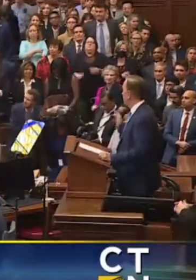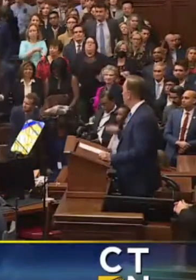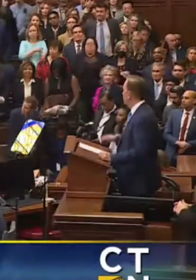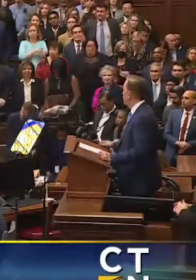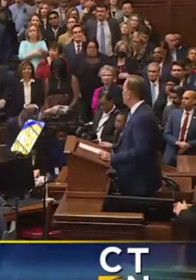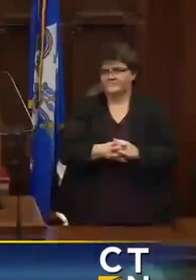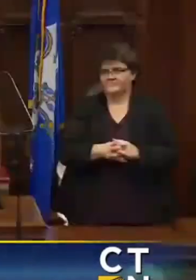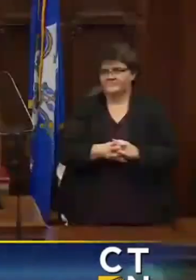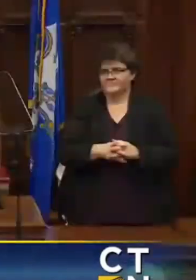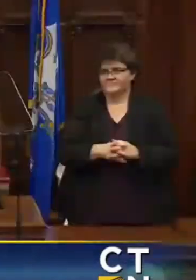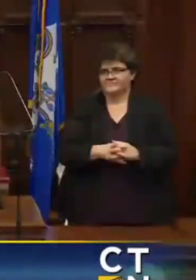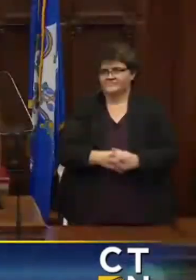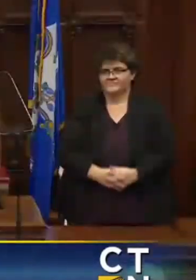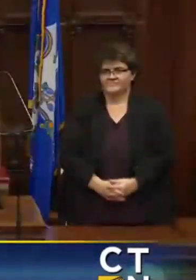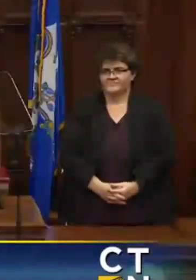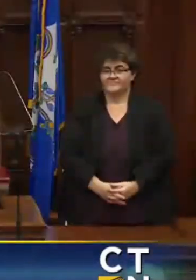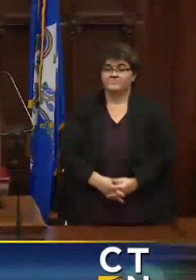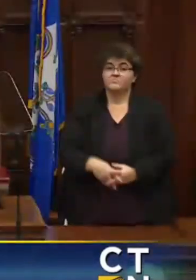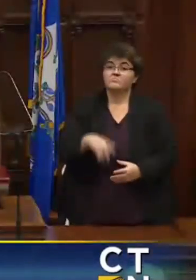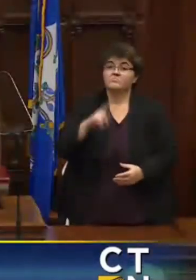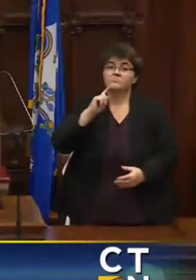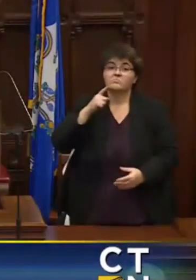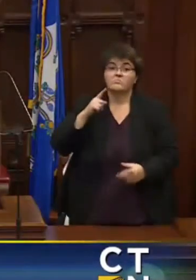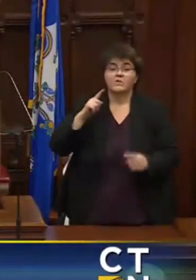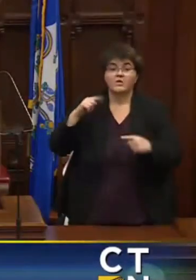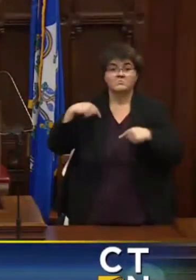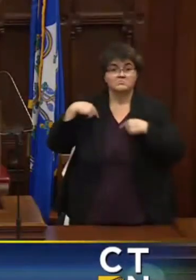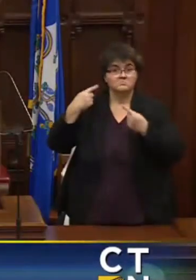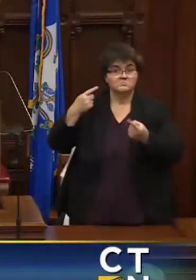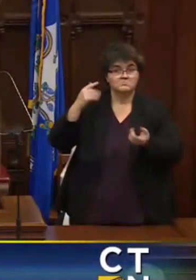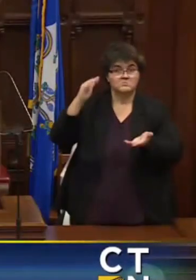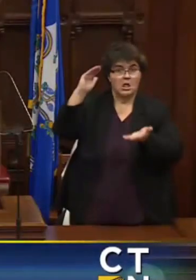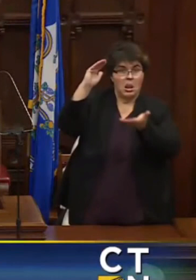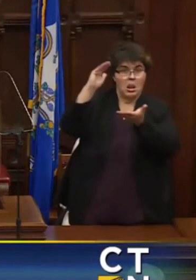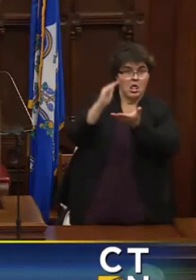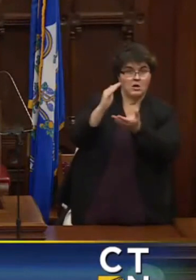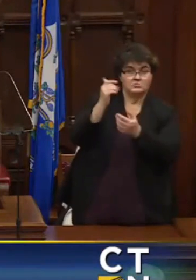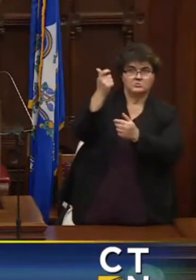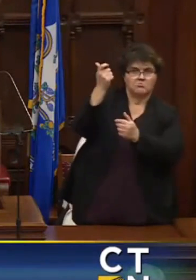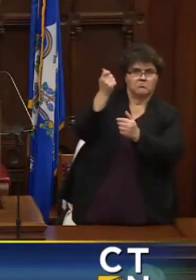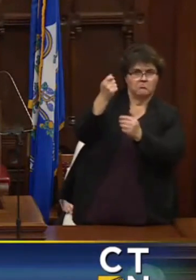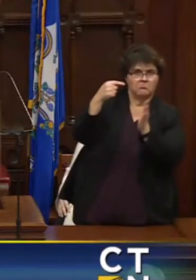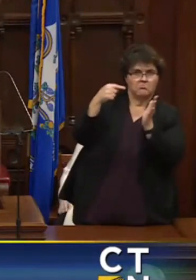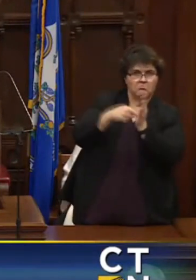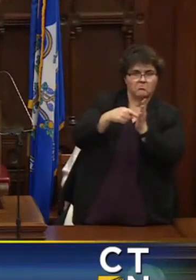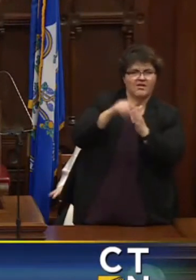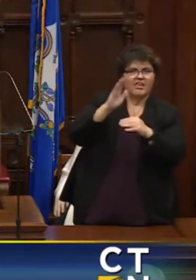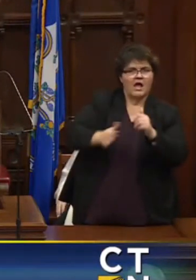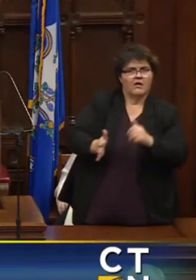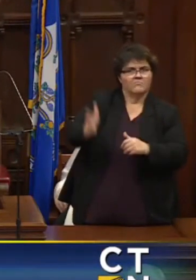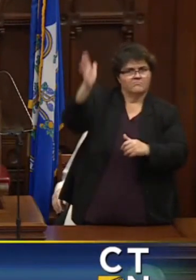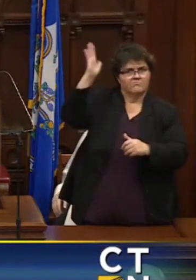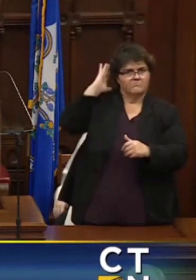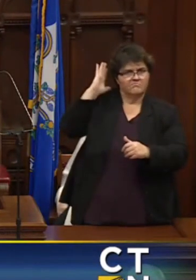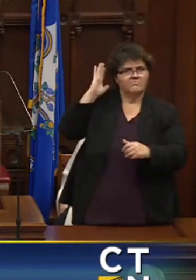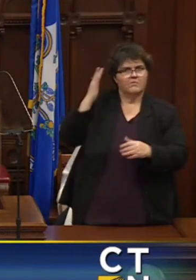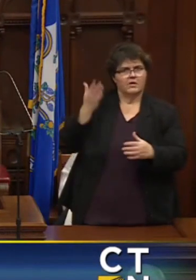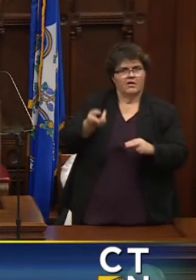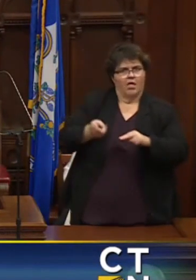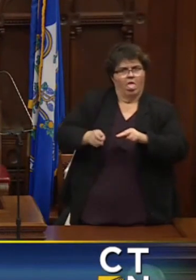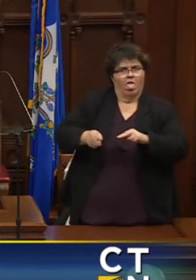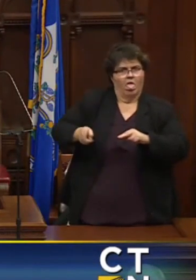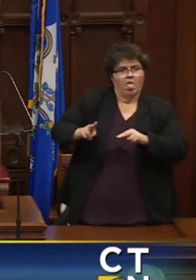Along the way, we paid down billions in pension debt, which our predecessors had put on the state's credit card. And we're honoring our commitments